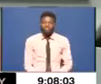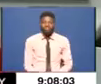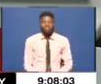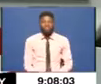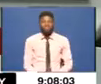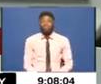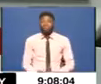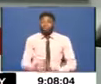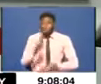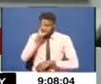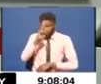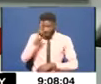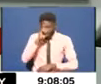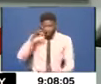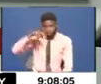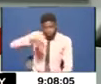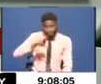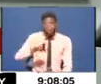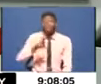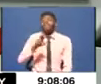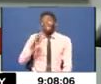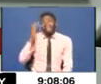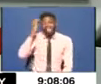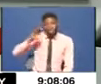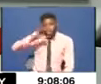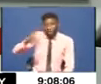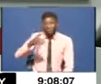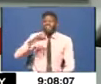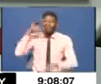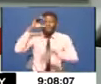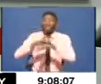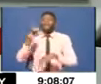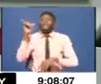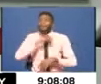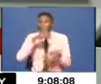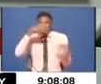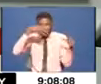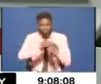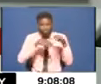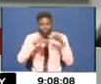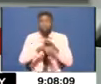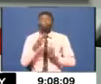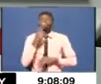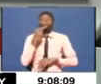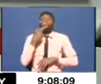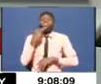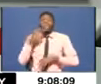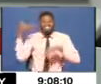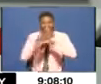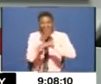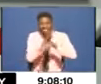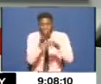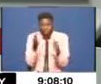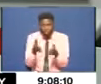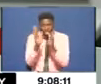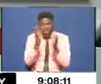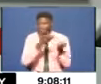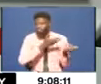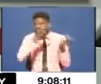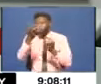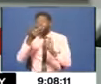Ruiru, Kiambu County have impounded tens of sacks of contraband sugar believed to have been smuggled